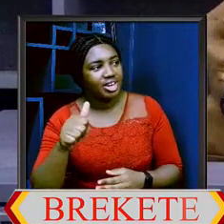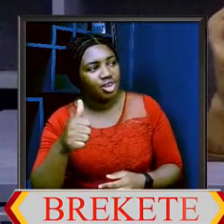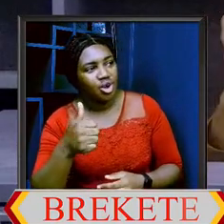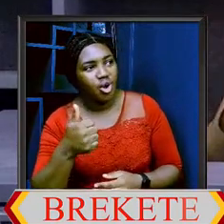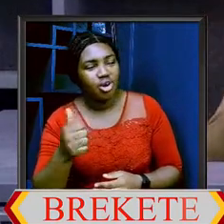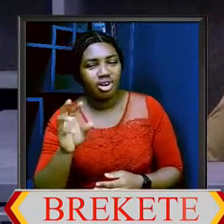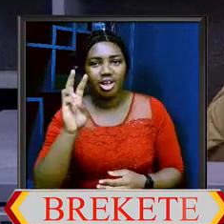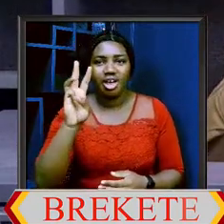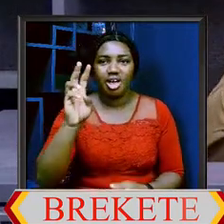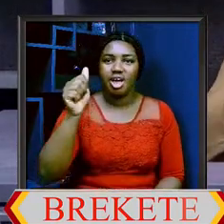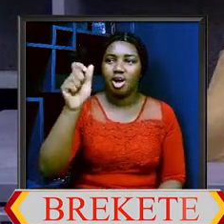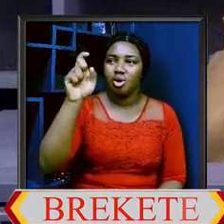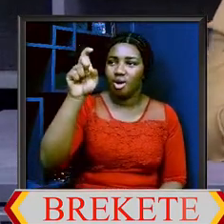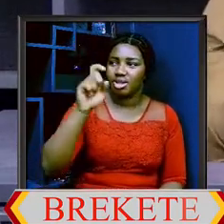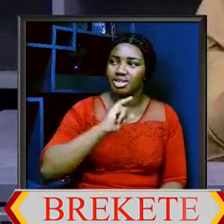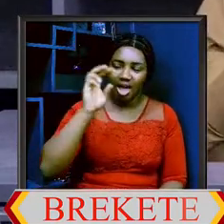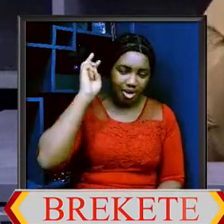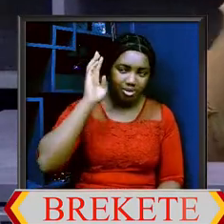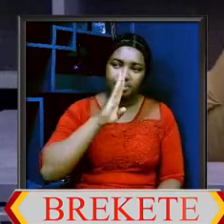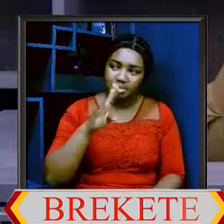wax I be